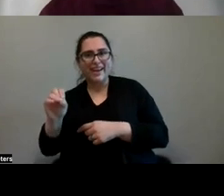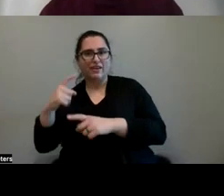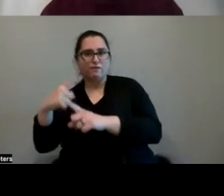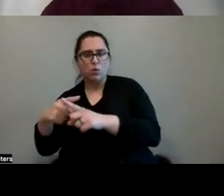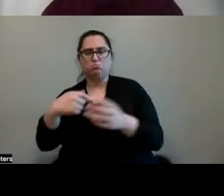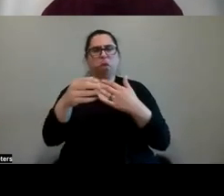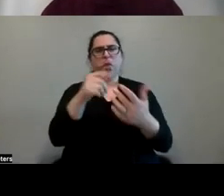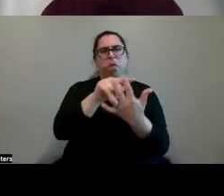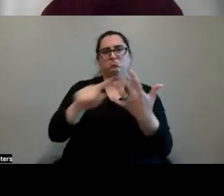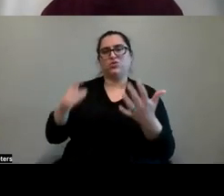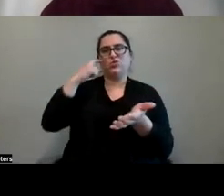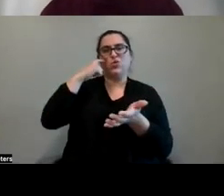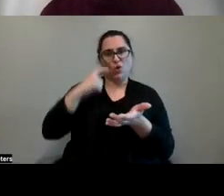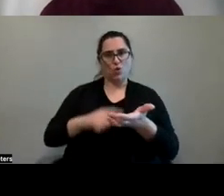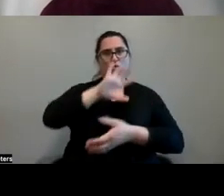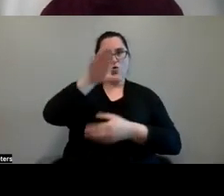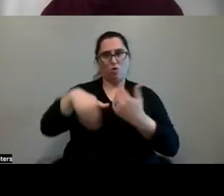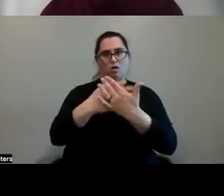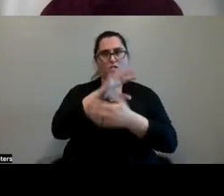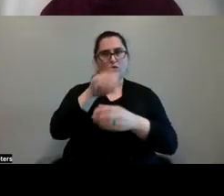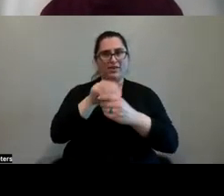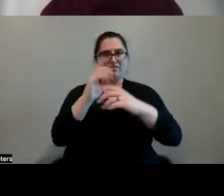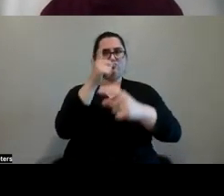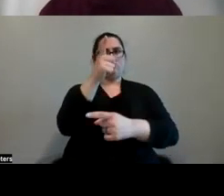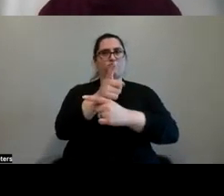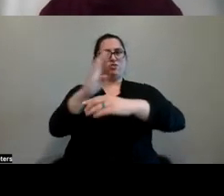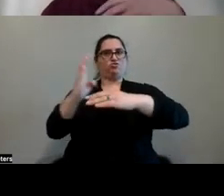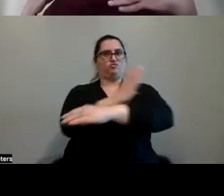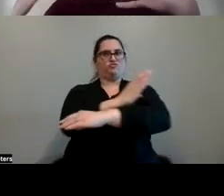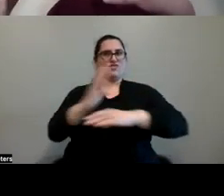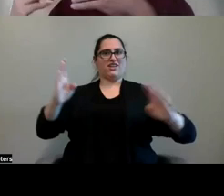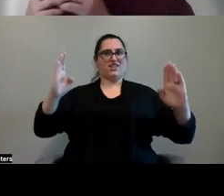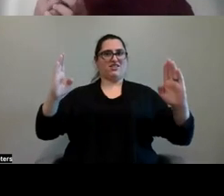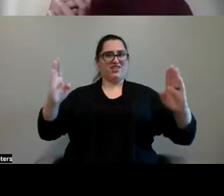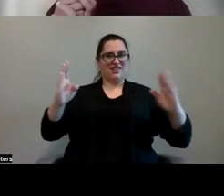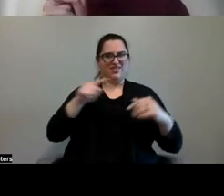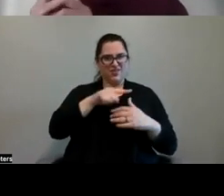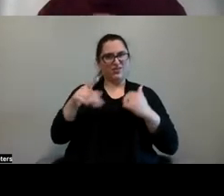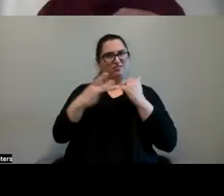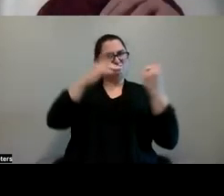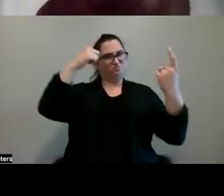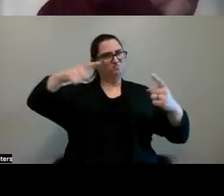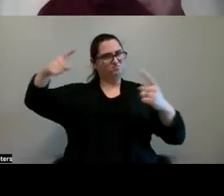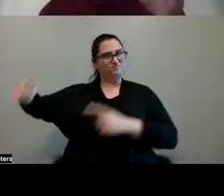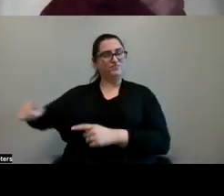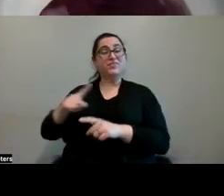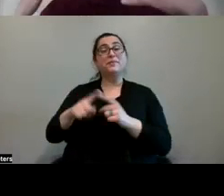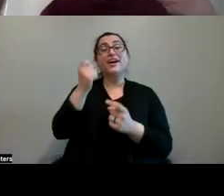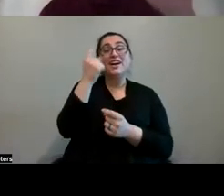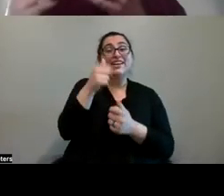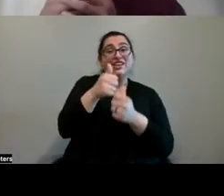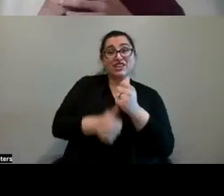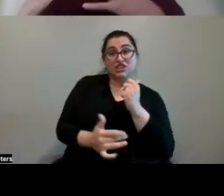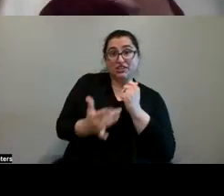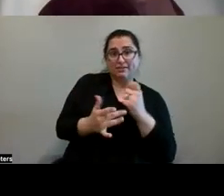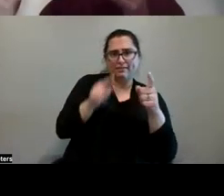that we're in the range of all of these technologies, but each of these technologies